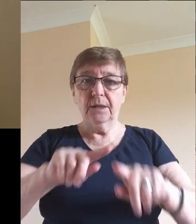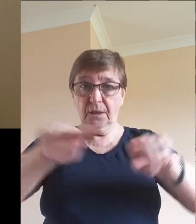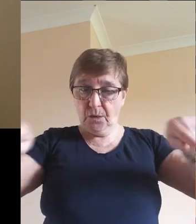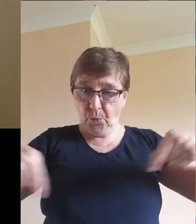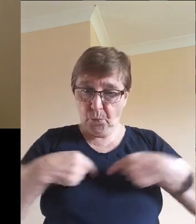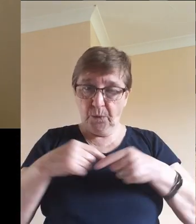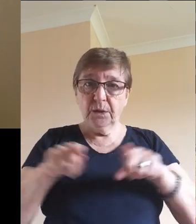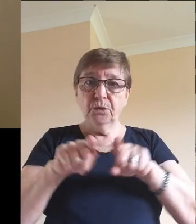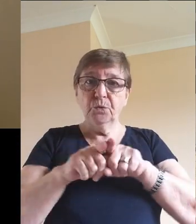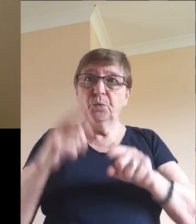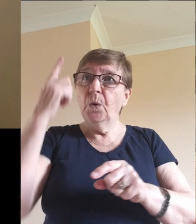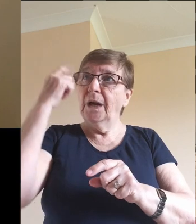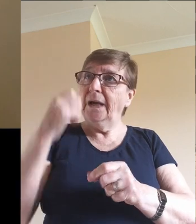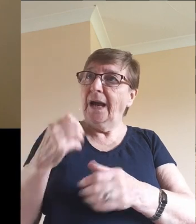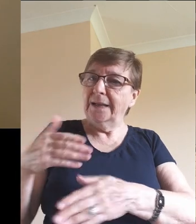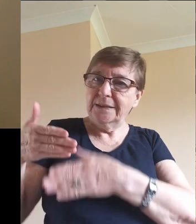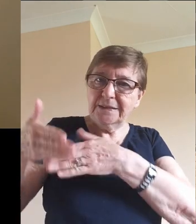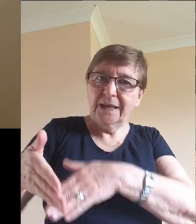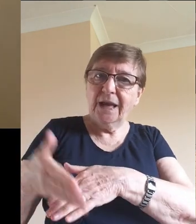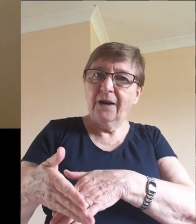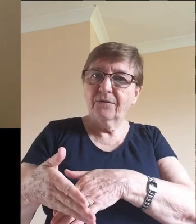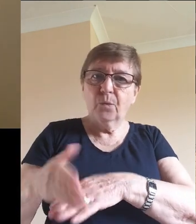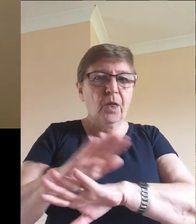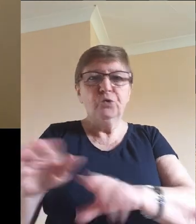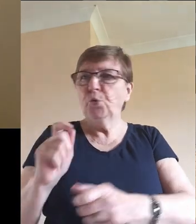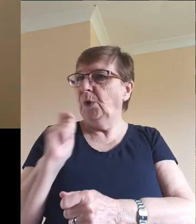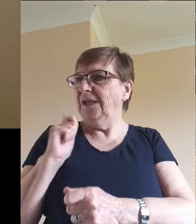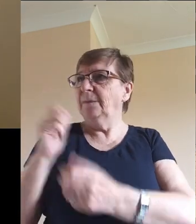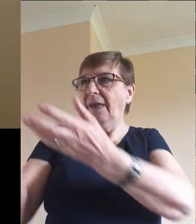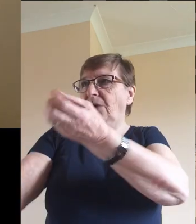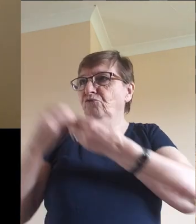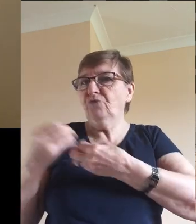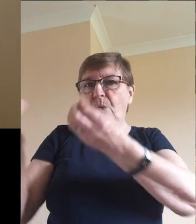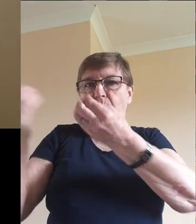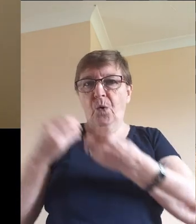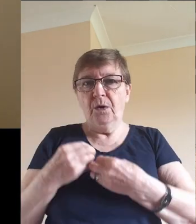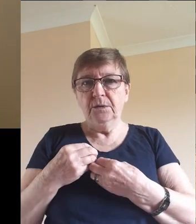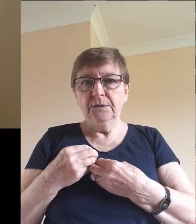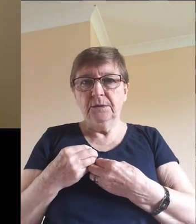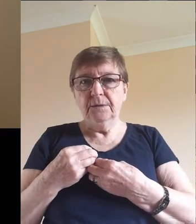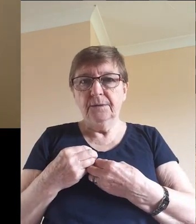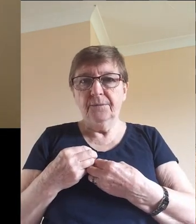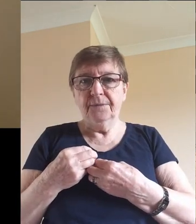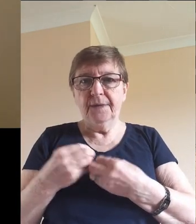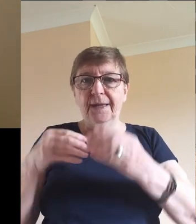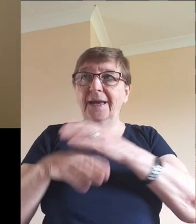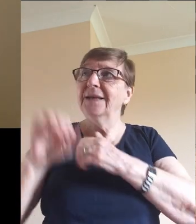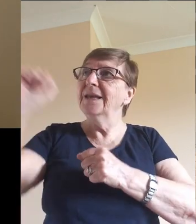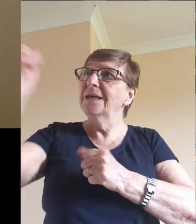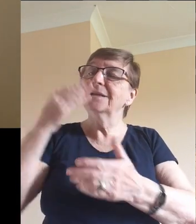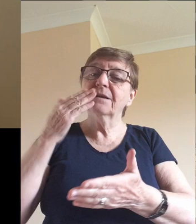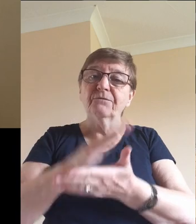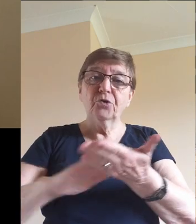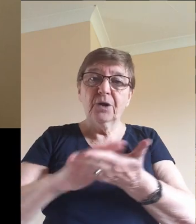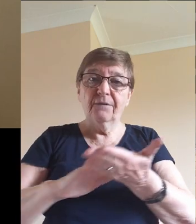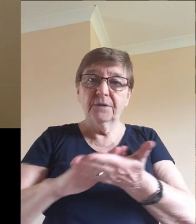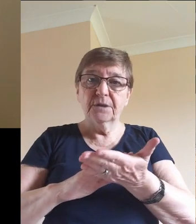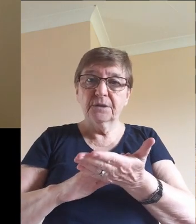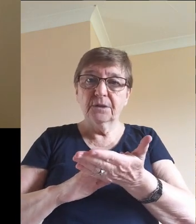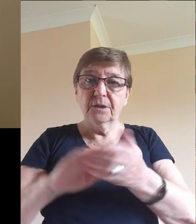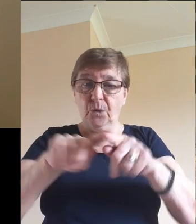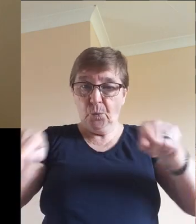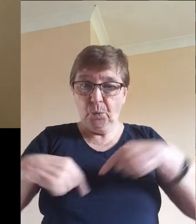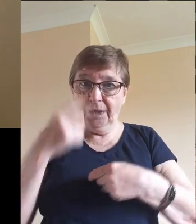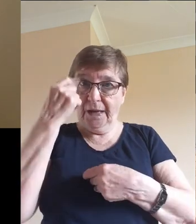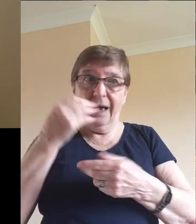reward. In his forgiveness, so that we too forgive as we hope to be forgiven.